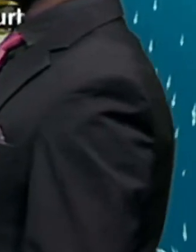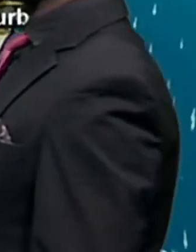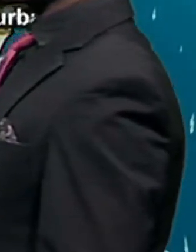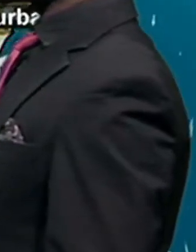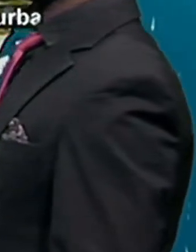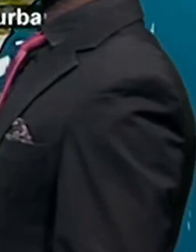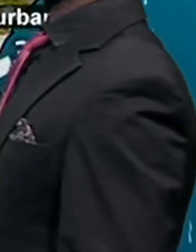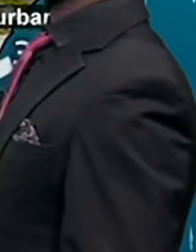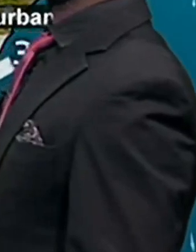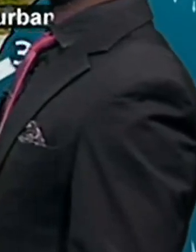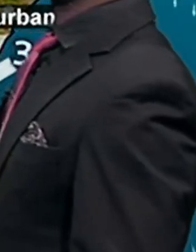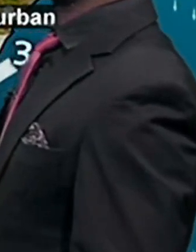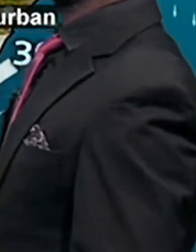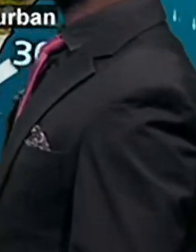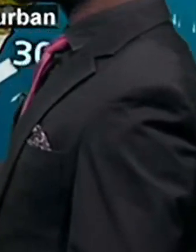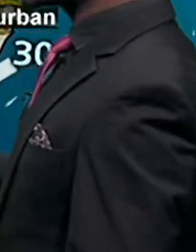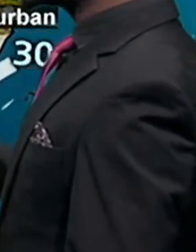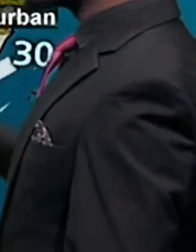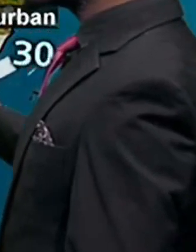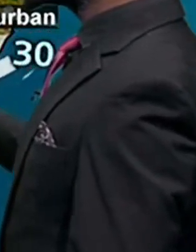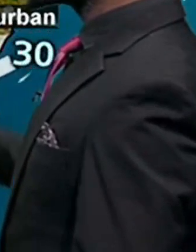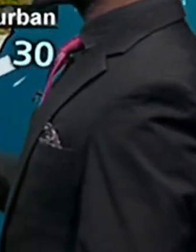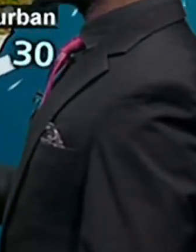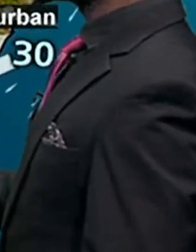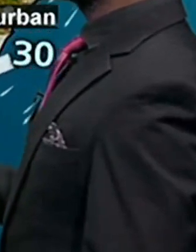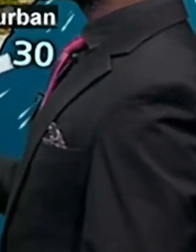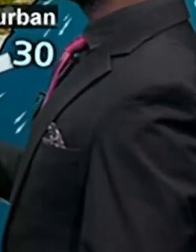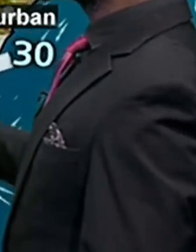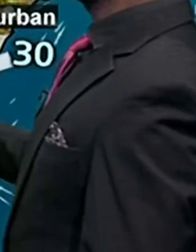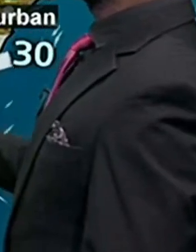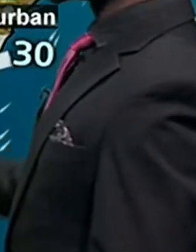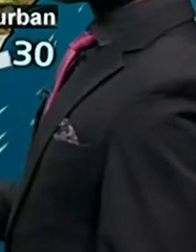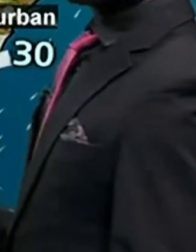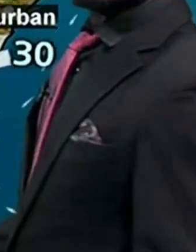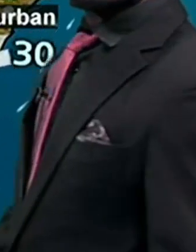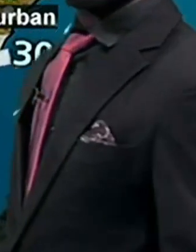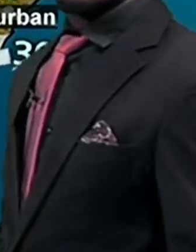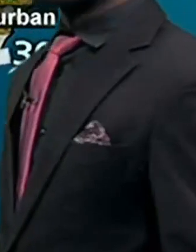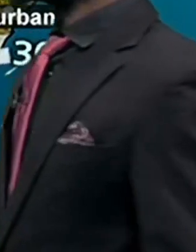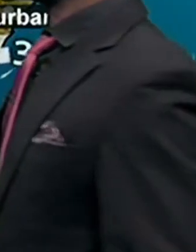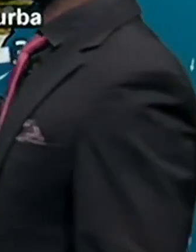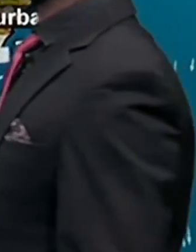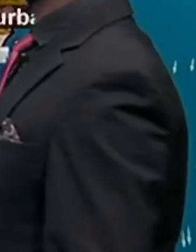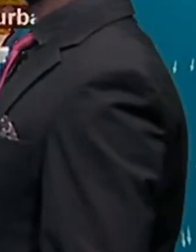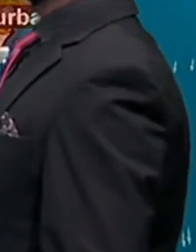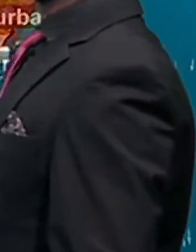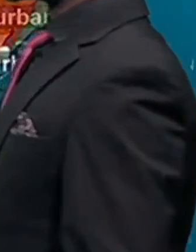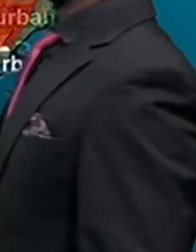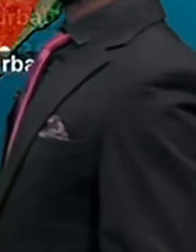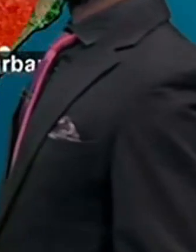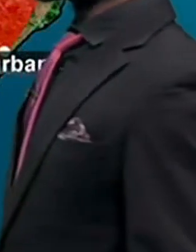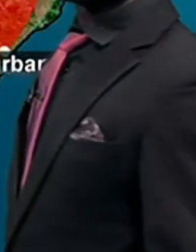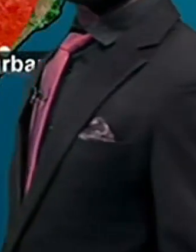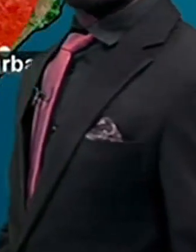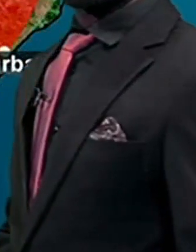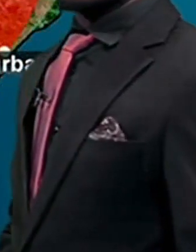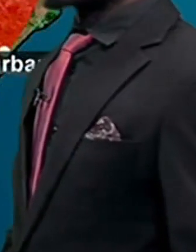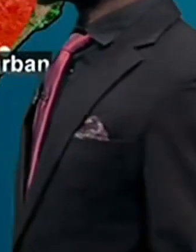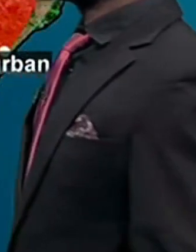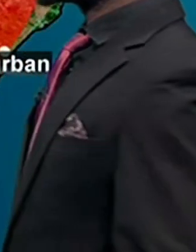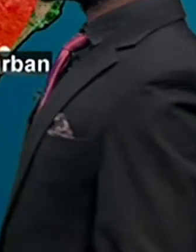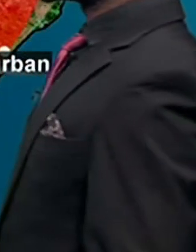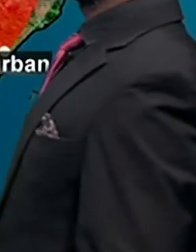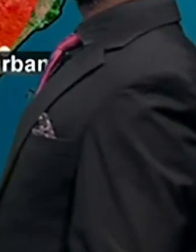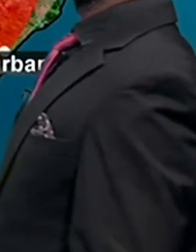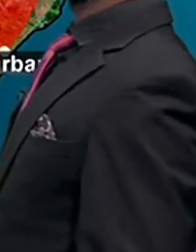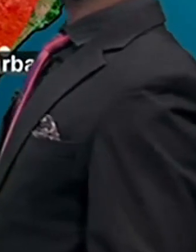London mo tla ba go le diperesente tše 60 e tla ba dina le dikgodi tšeo di tla ba di apešitše dikarolo tše dingwe tša KwaZulu Natal na go dimo tša province a go di kgonagalo